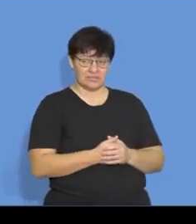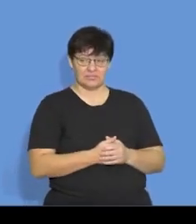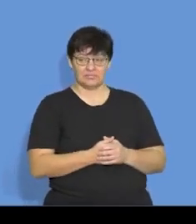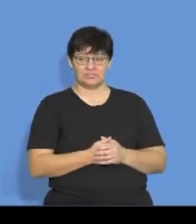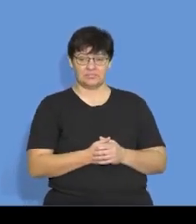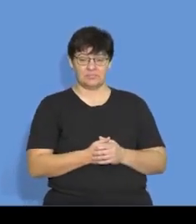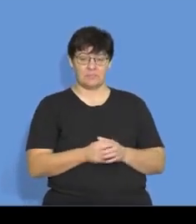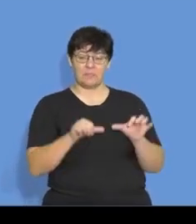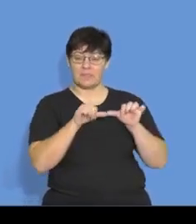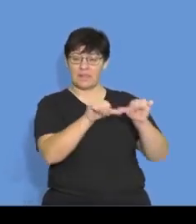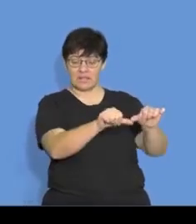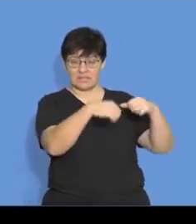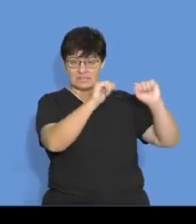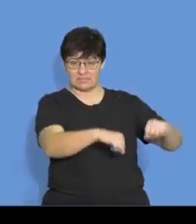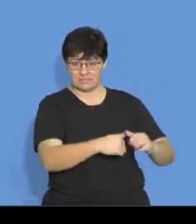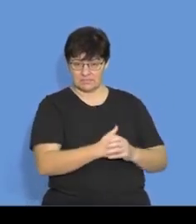perpetual system,